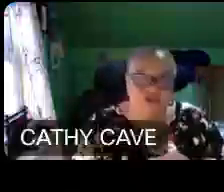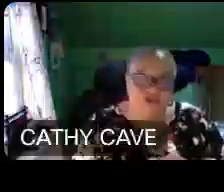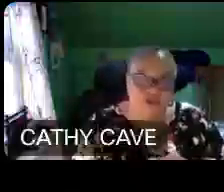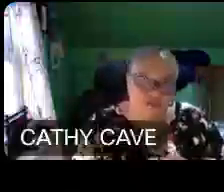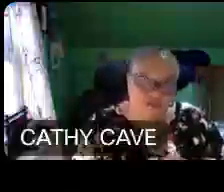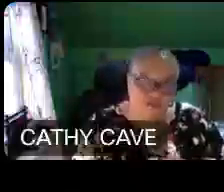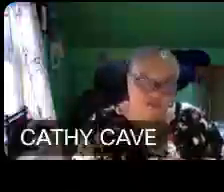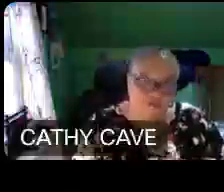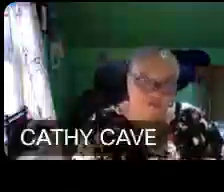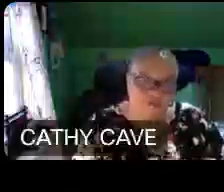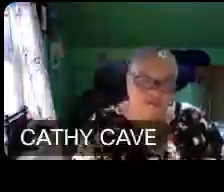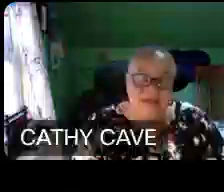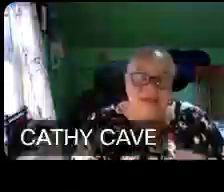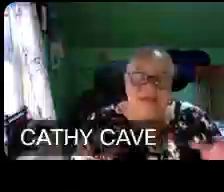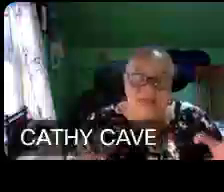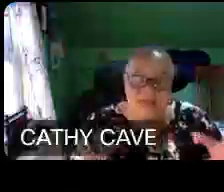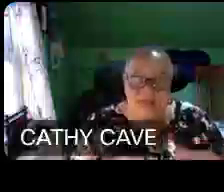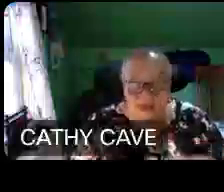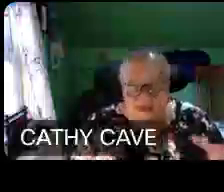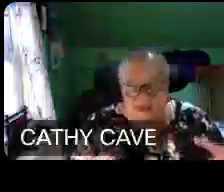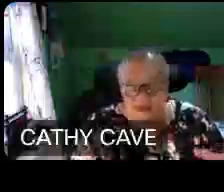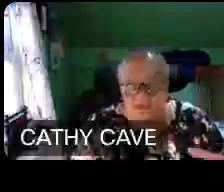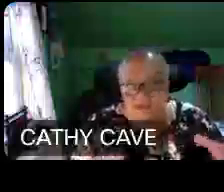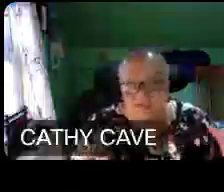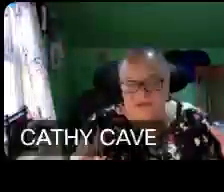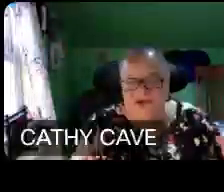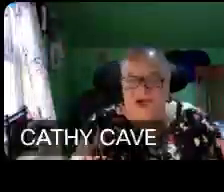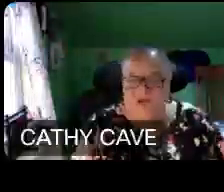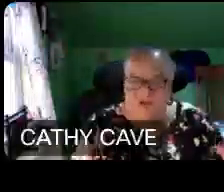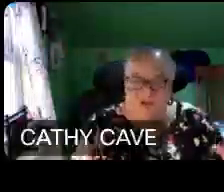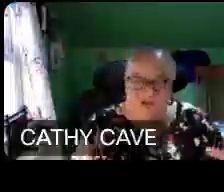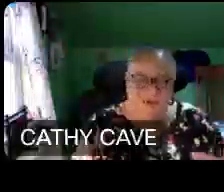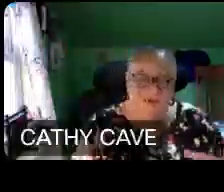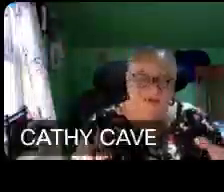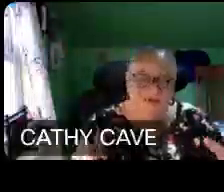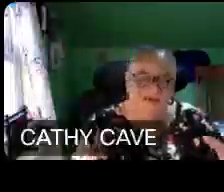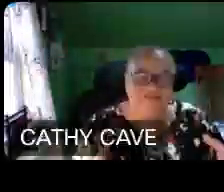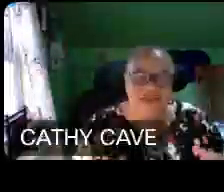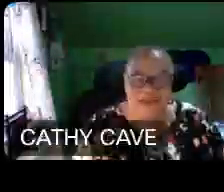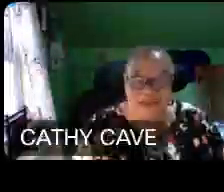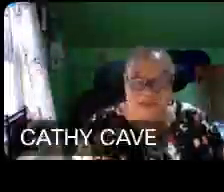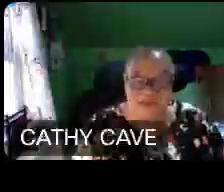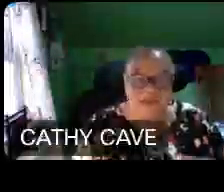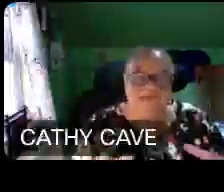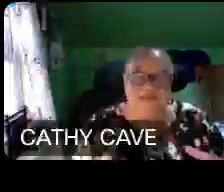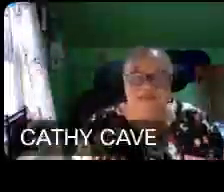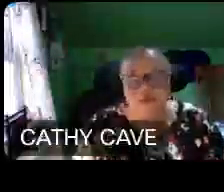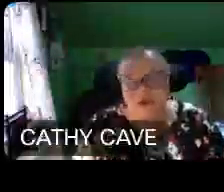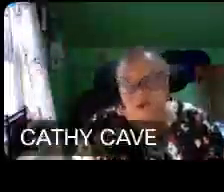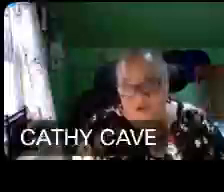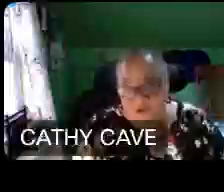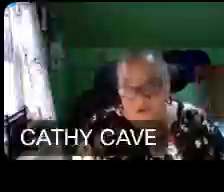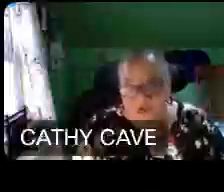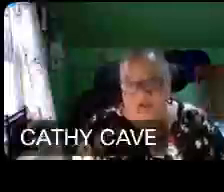emotional safety is important. That because trauma can be so unpredictable and the things that have happened have been